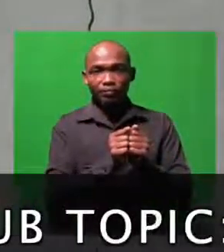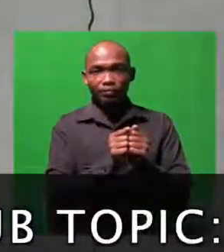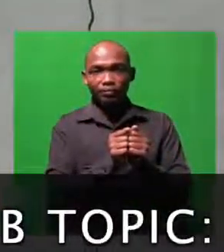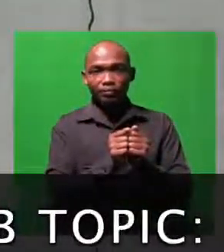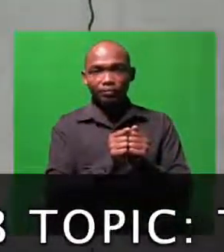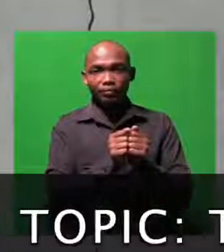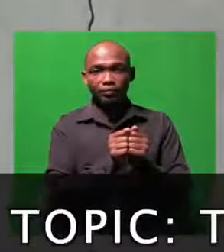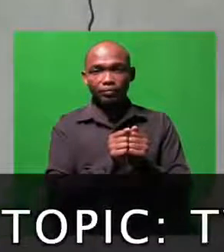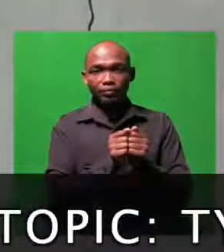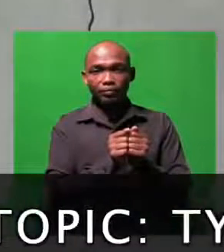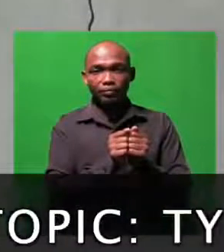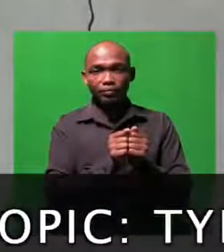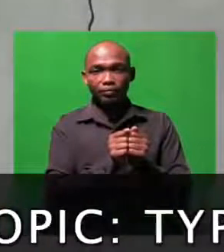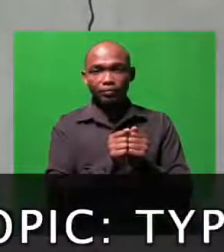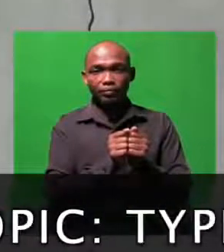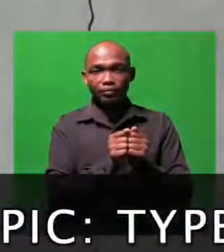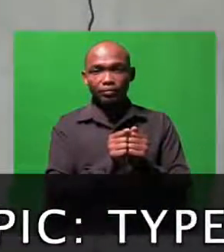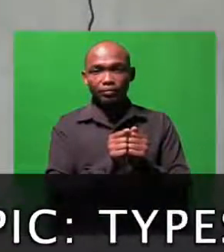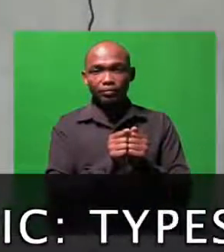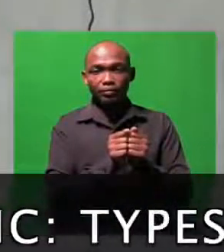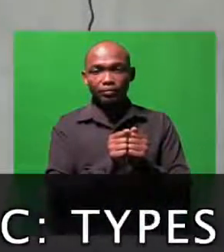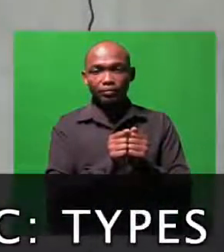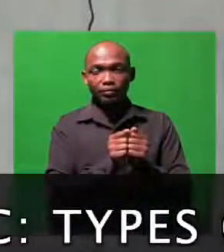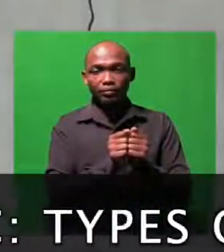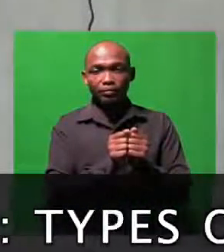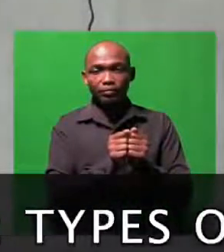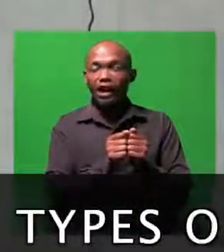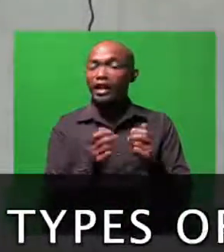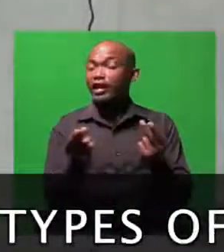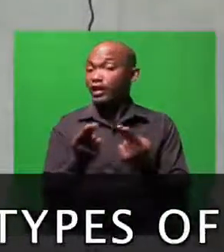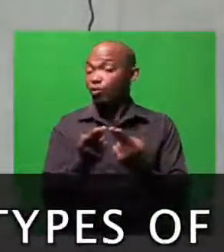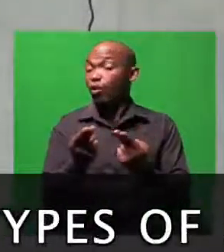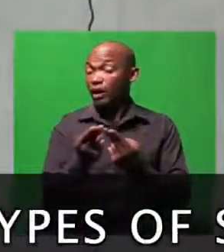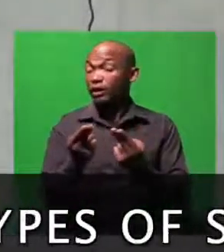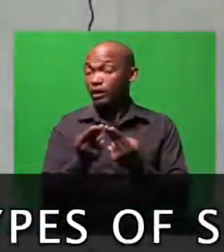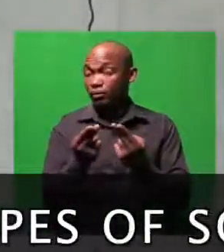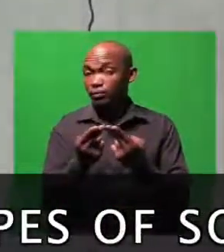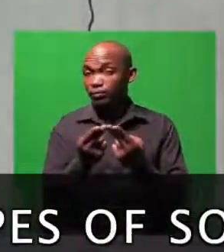And shared everything